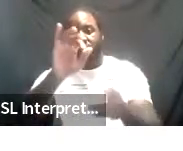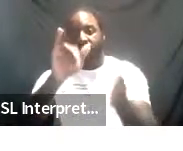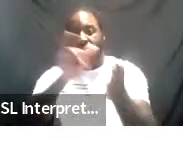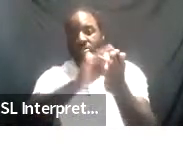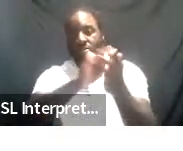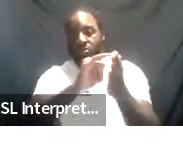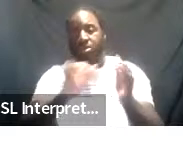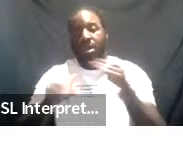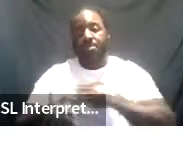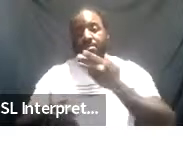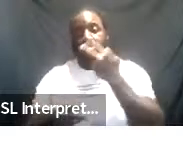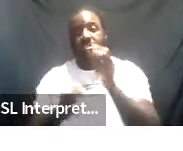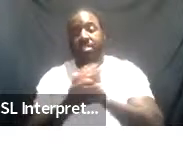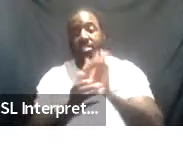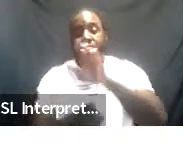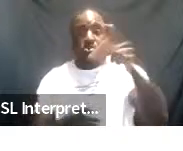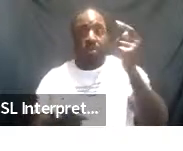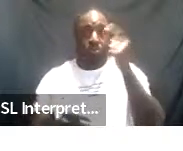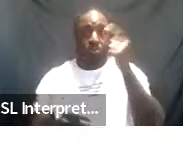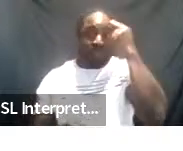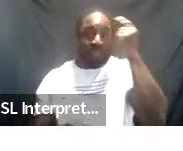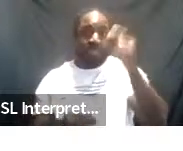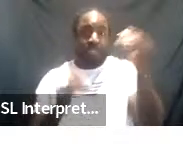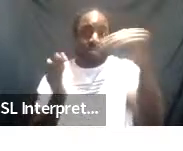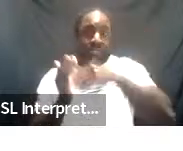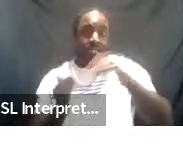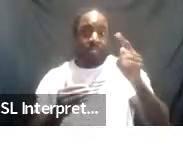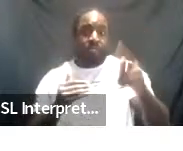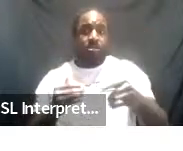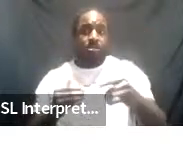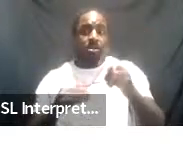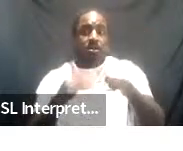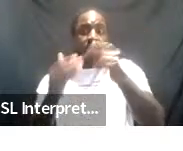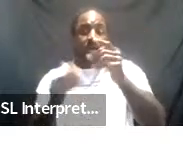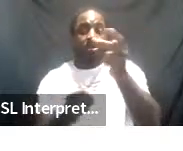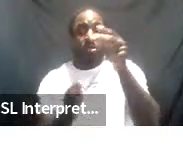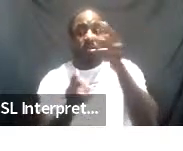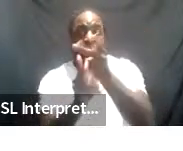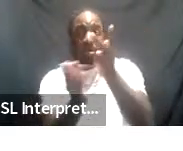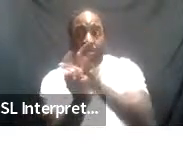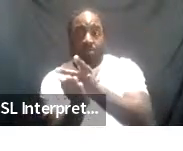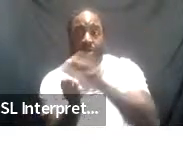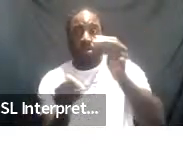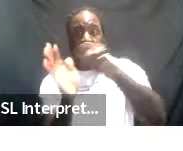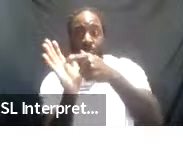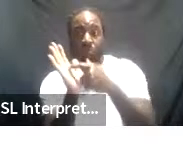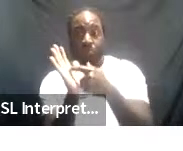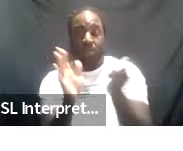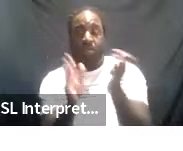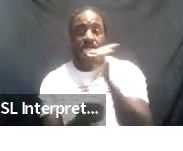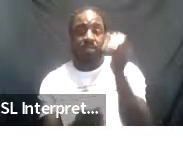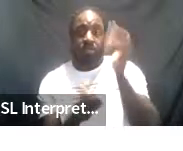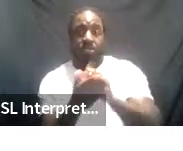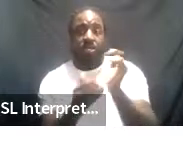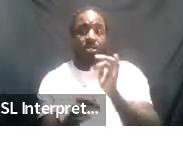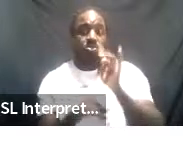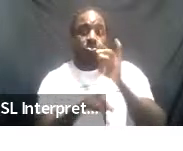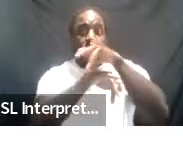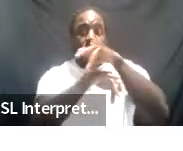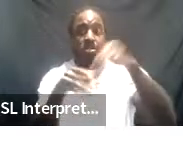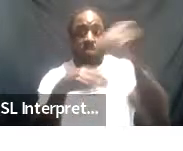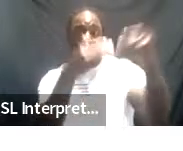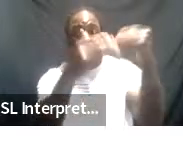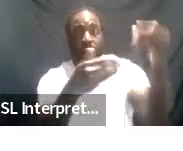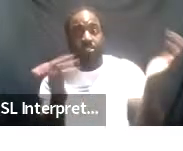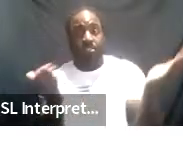see that you all are rethinking the parking requirements. And I know that we're early in the process here, but